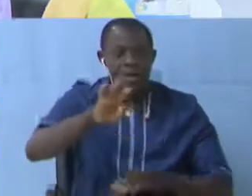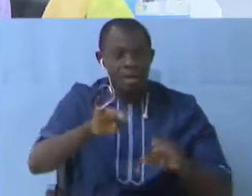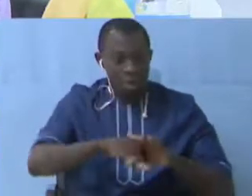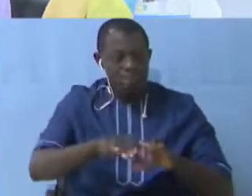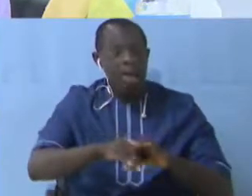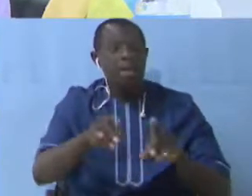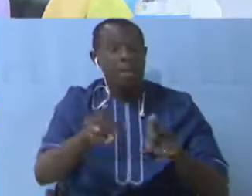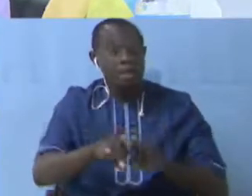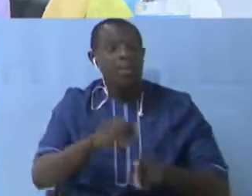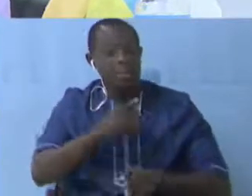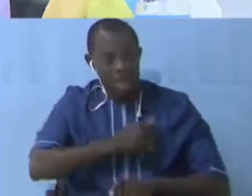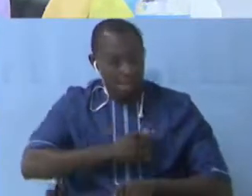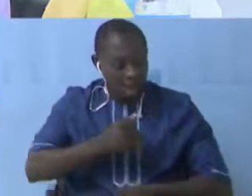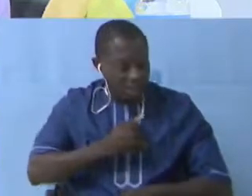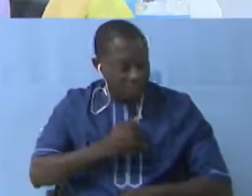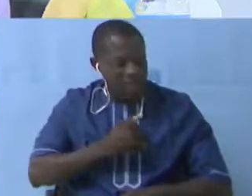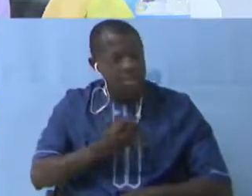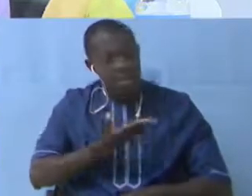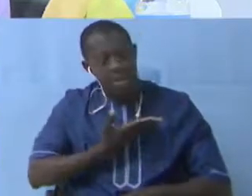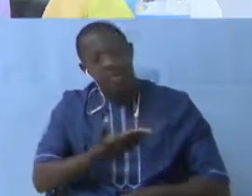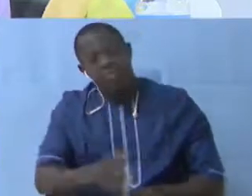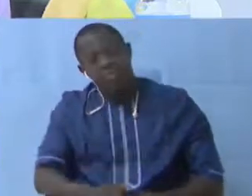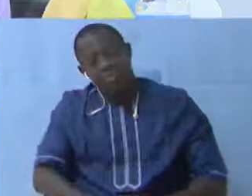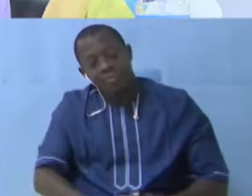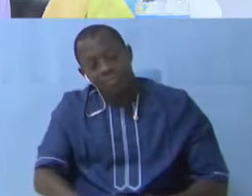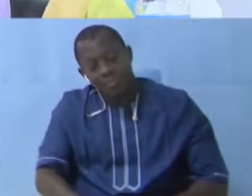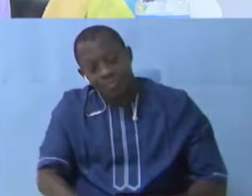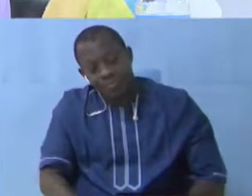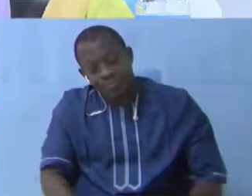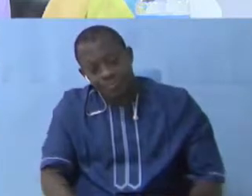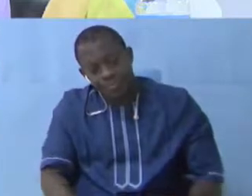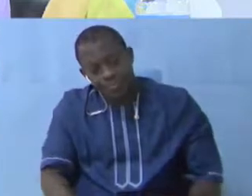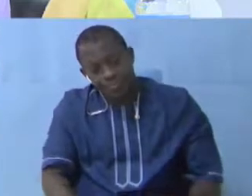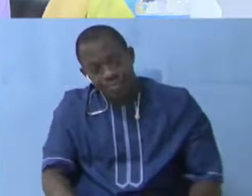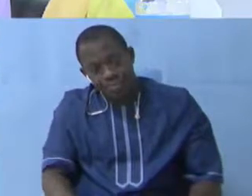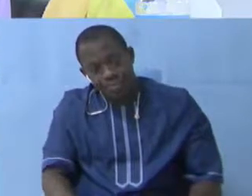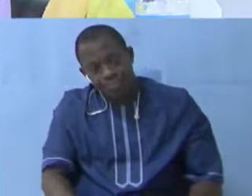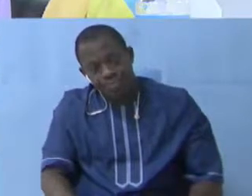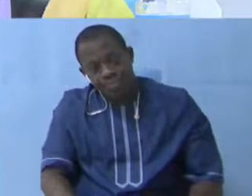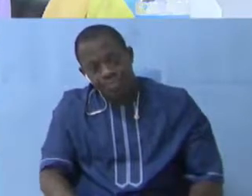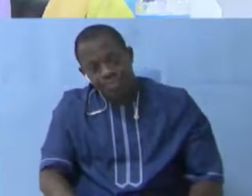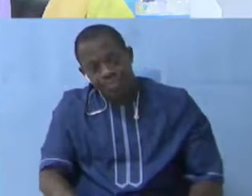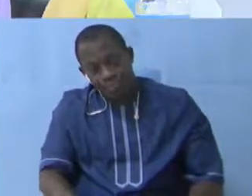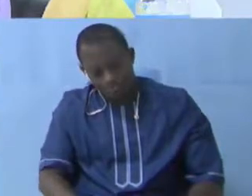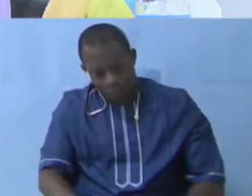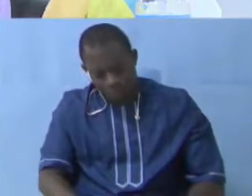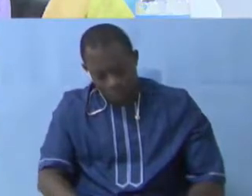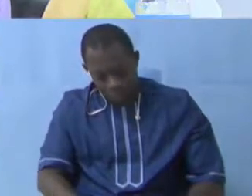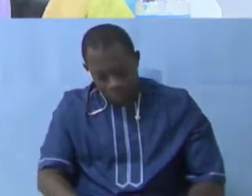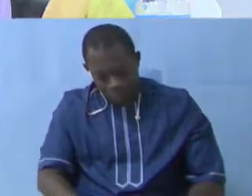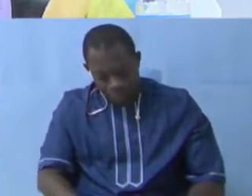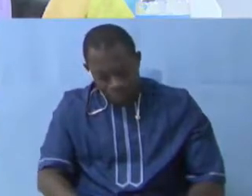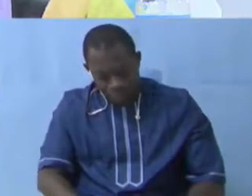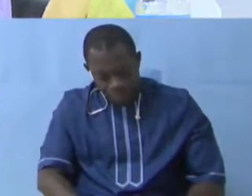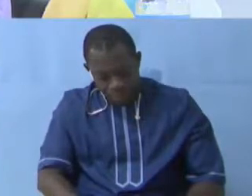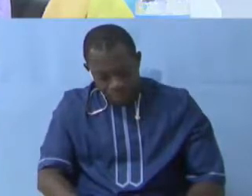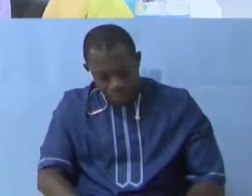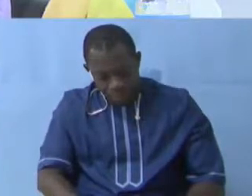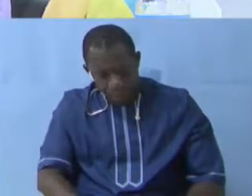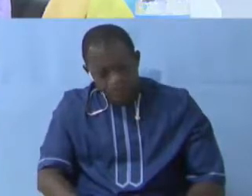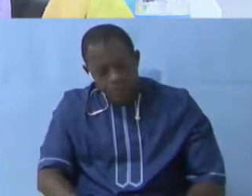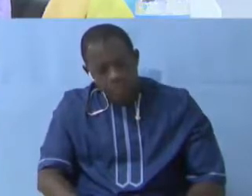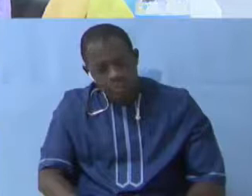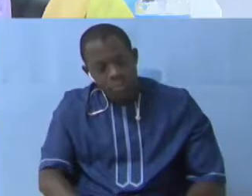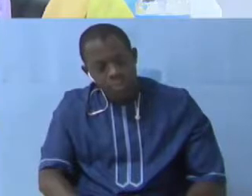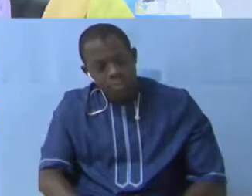tiitaloon nañu bëri mooy jamono bi nga xamee ni ñi rey seen ni néew daal di woon nañ ko siiwal loolu daal nekkoon na loo xam ne ni signal na